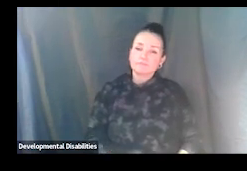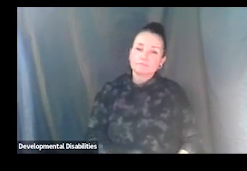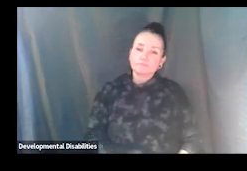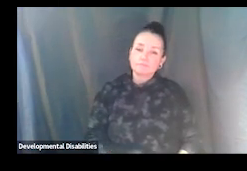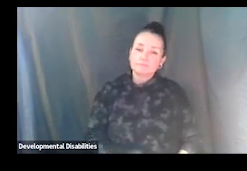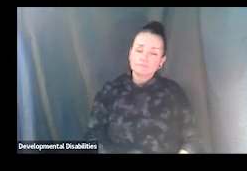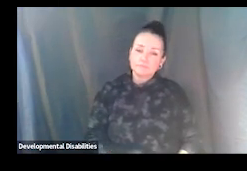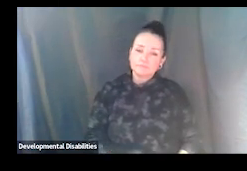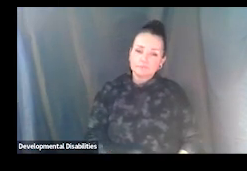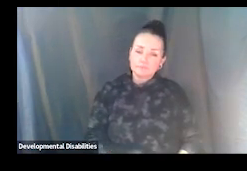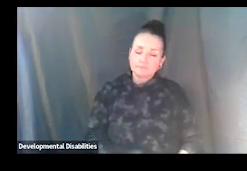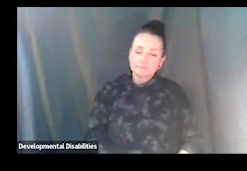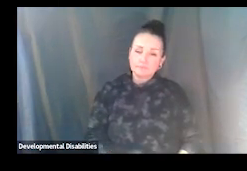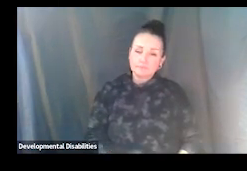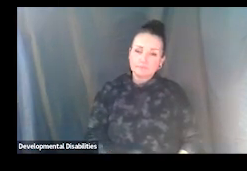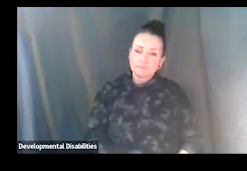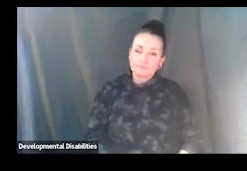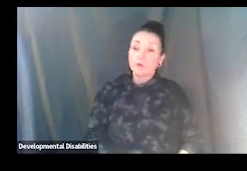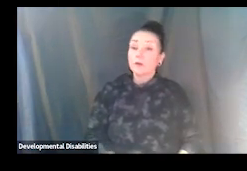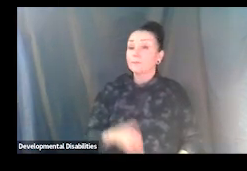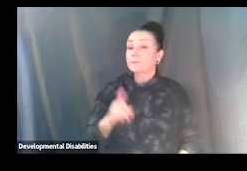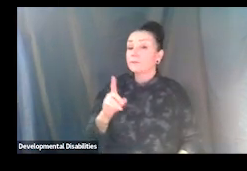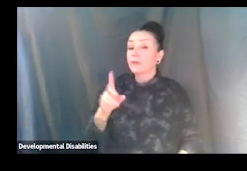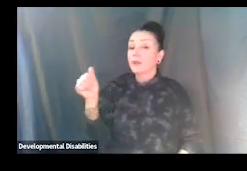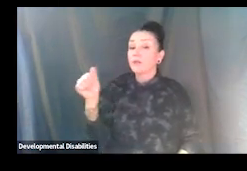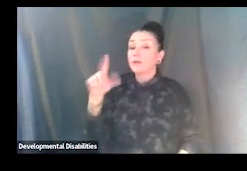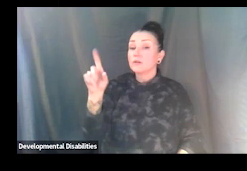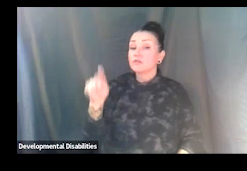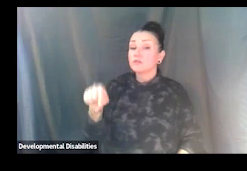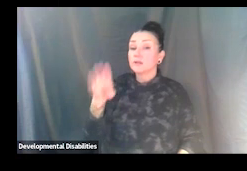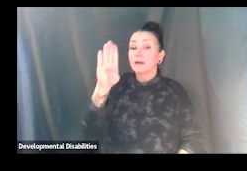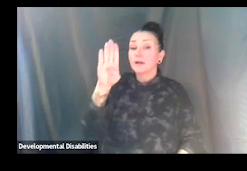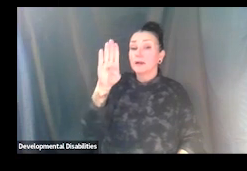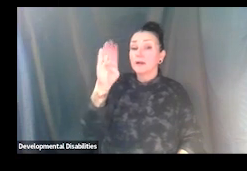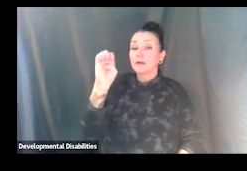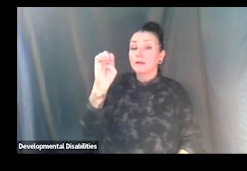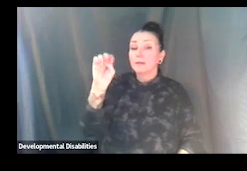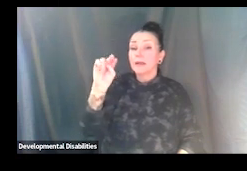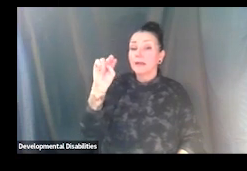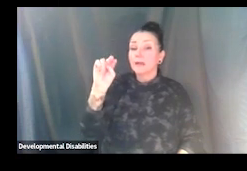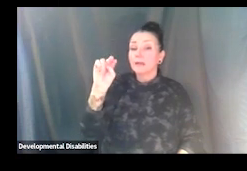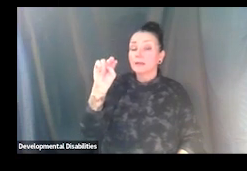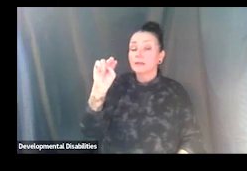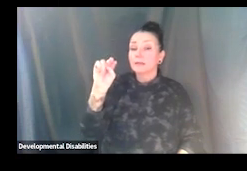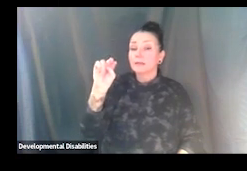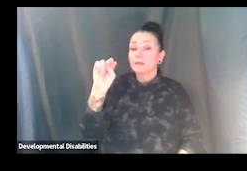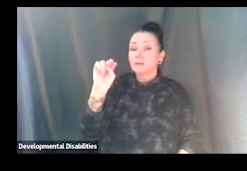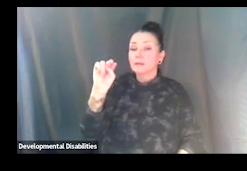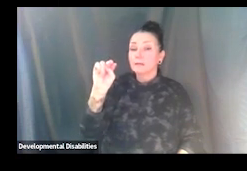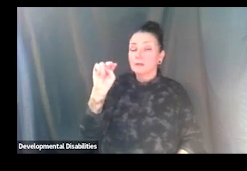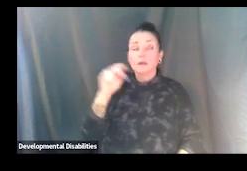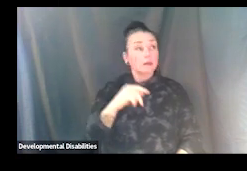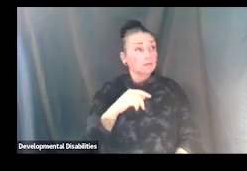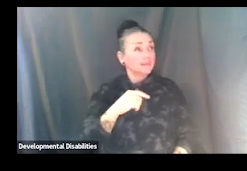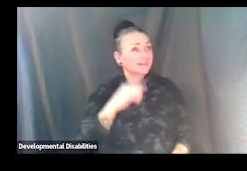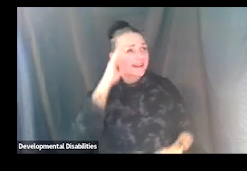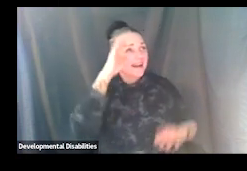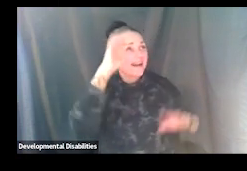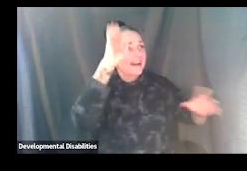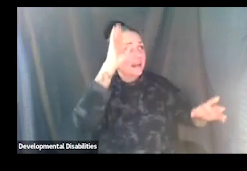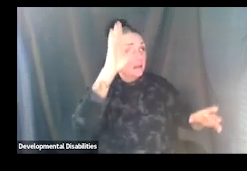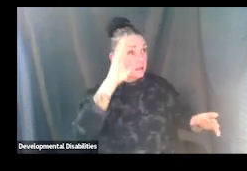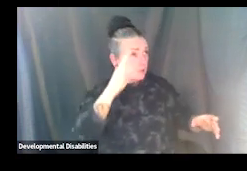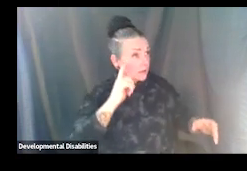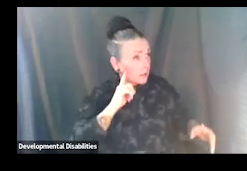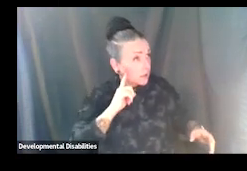And Ben, if you would like to unmute yourself, feel free to go ahead. Okay, am I on now? Yep. Actually,